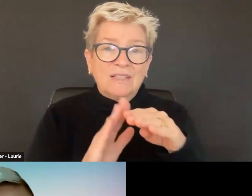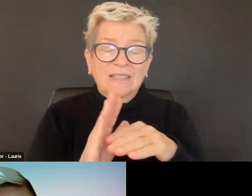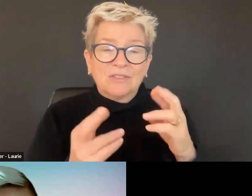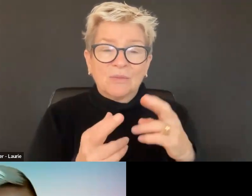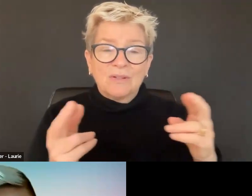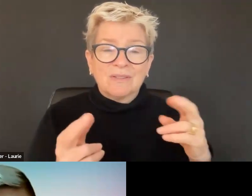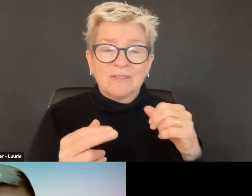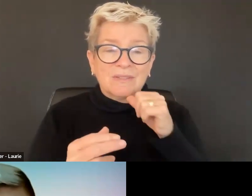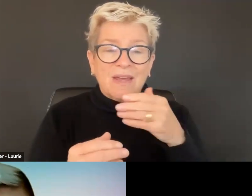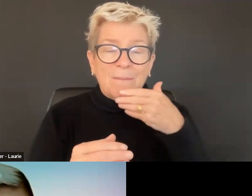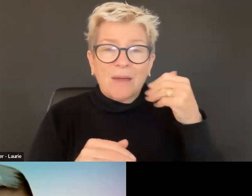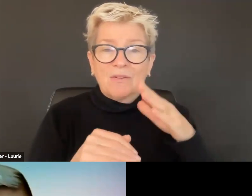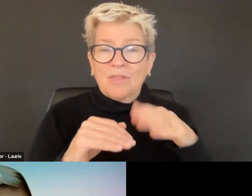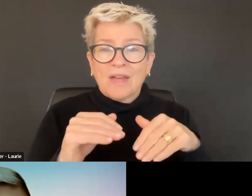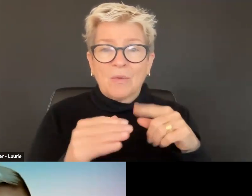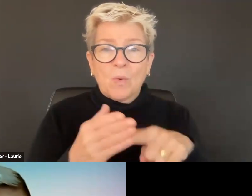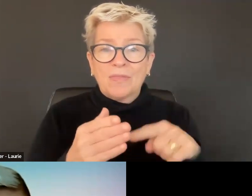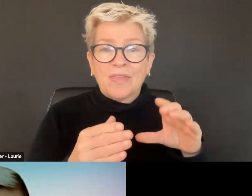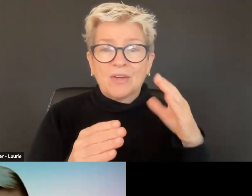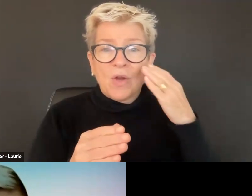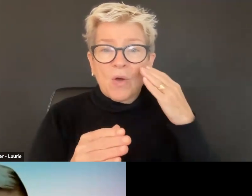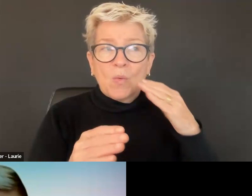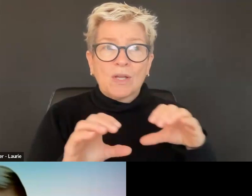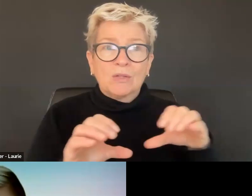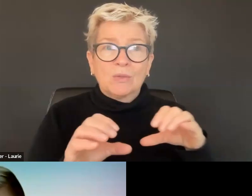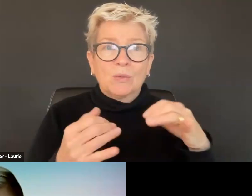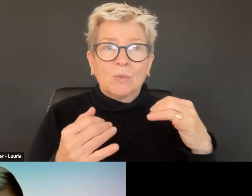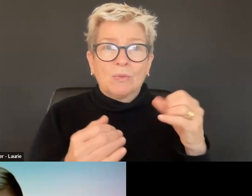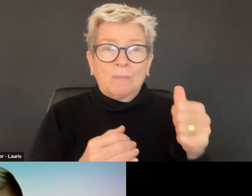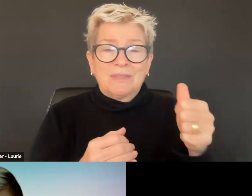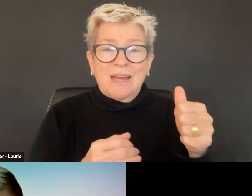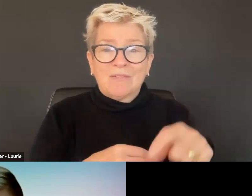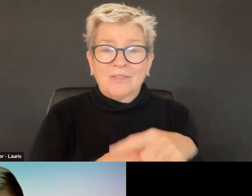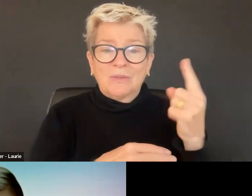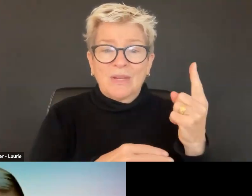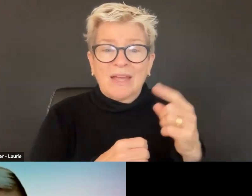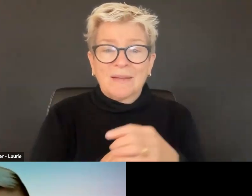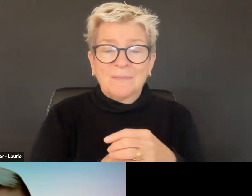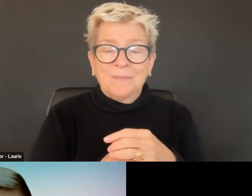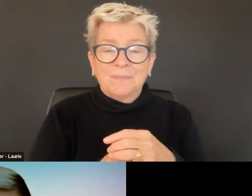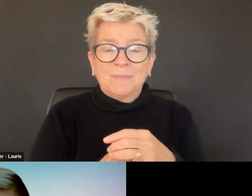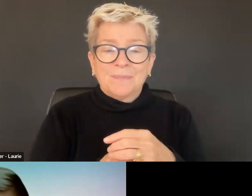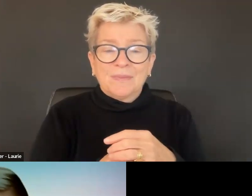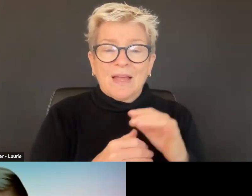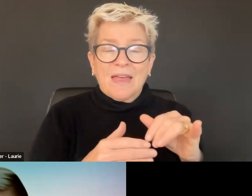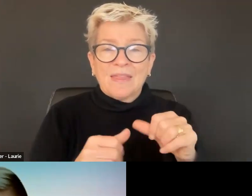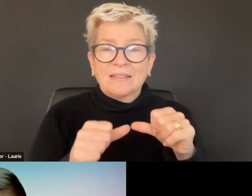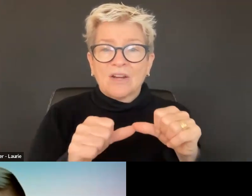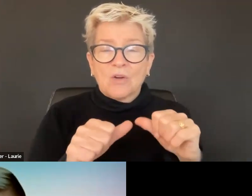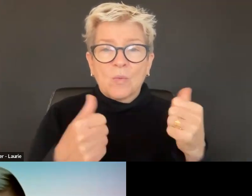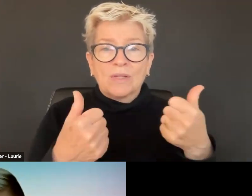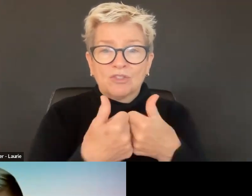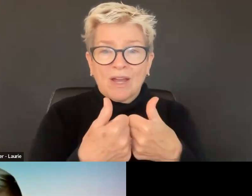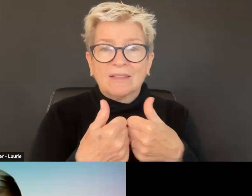better than what folks can accomplish on their own today. Is to help people through that current state, and that is an ongoing challenge, and something